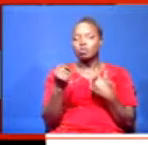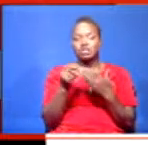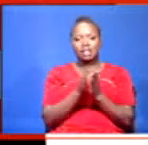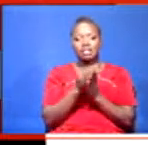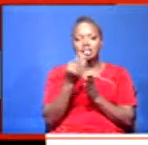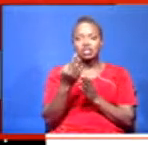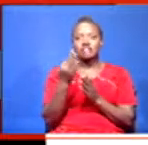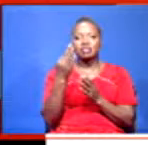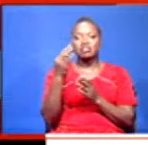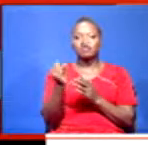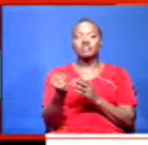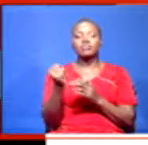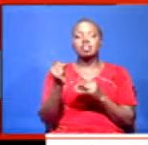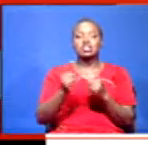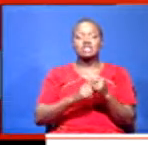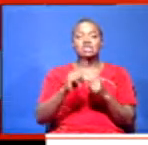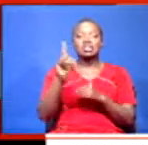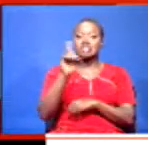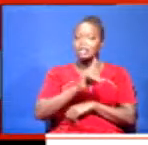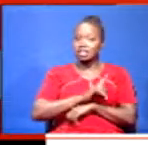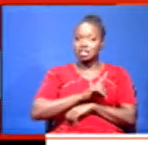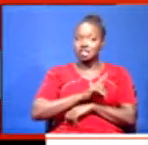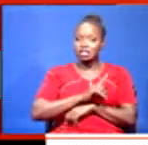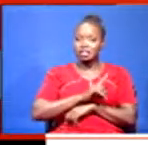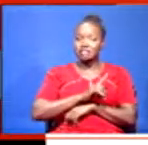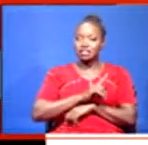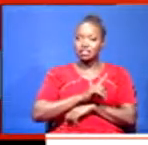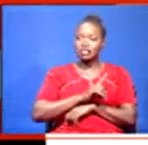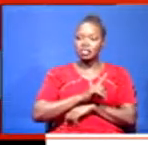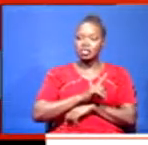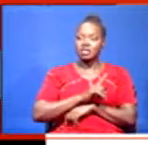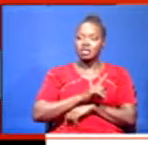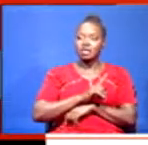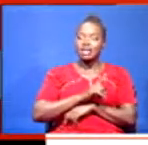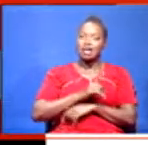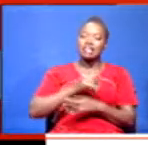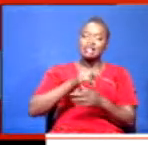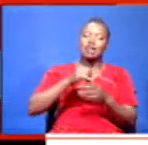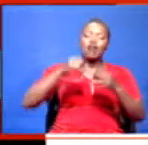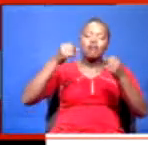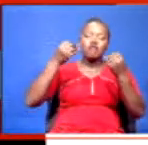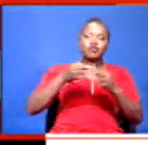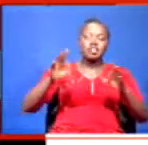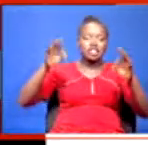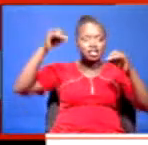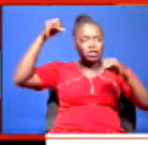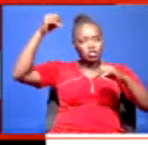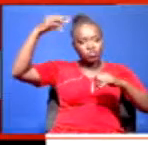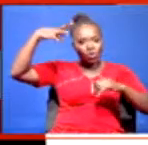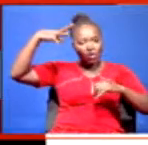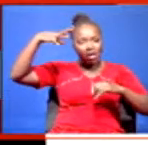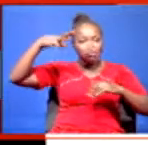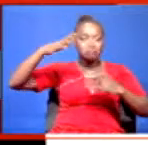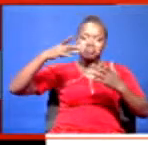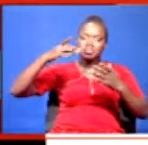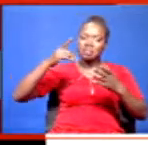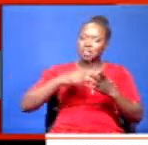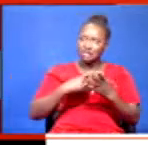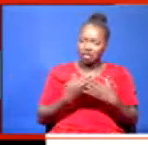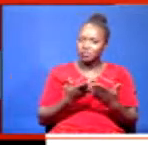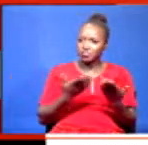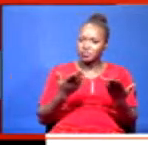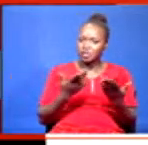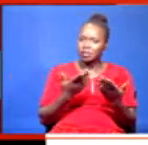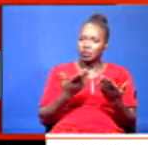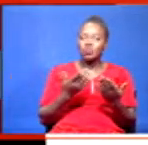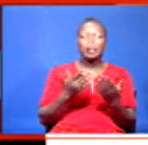356 or 65 days of an interrupted solar supply, you realize that we are doing badly.